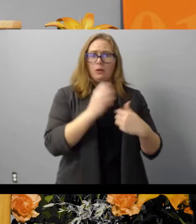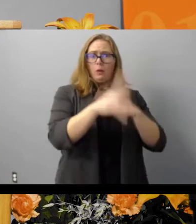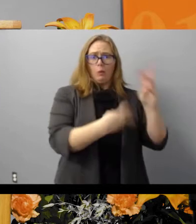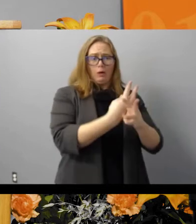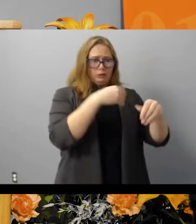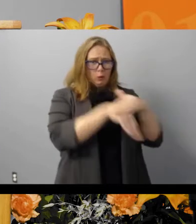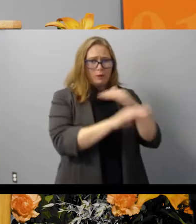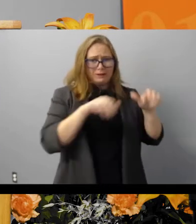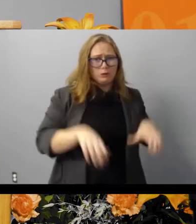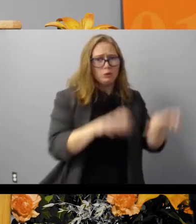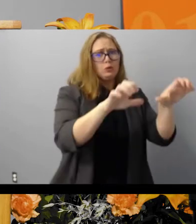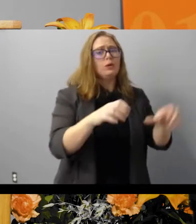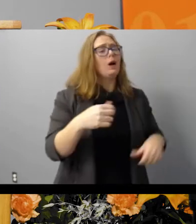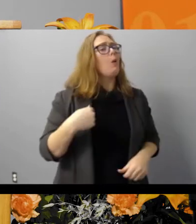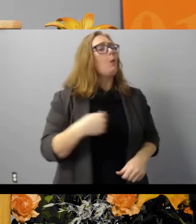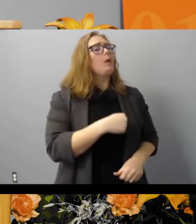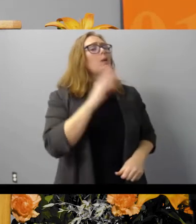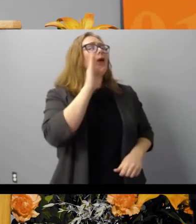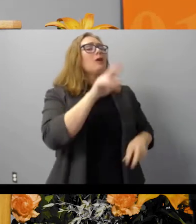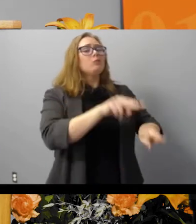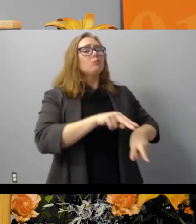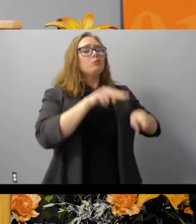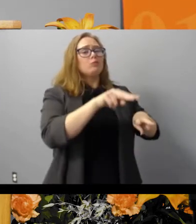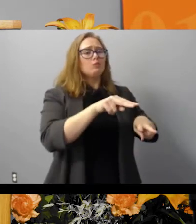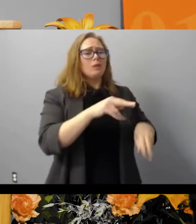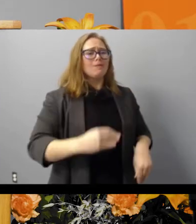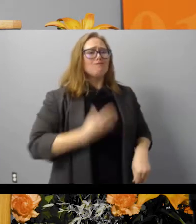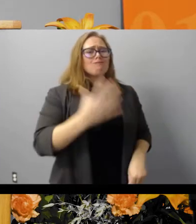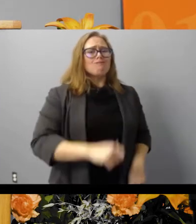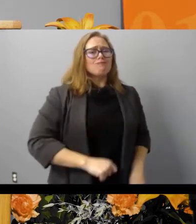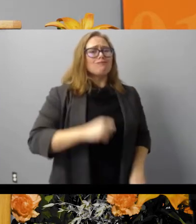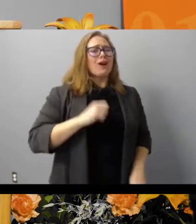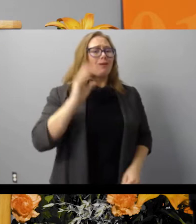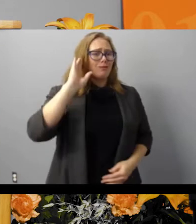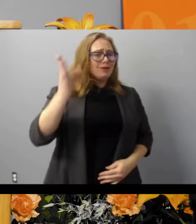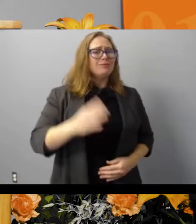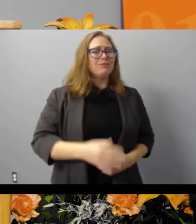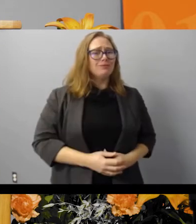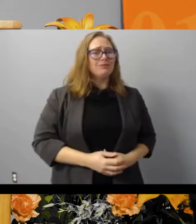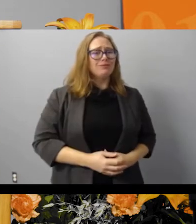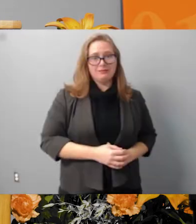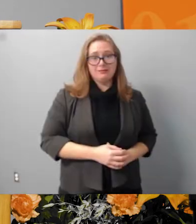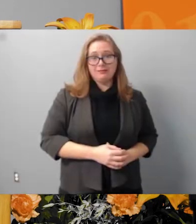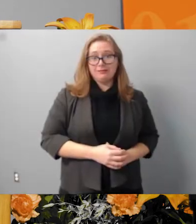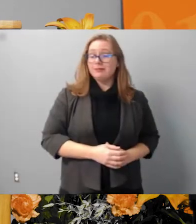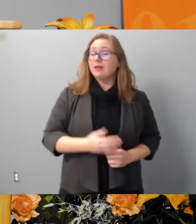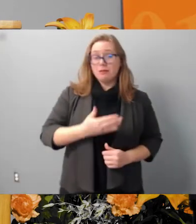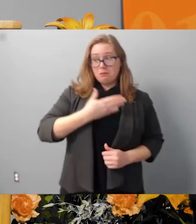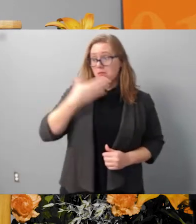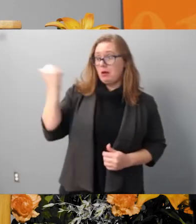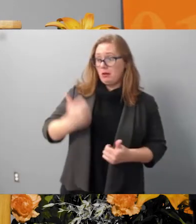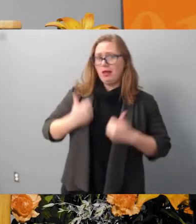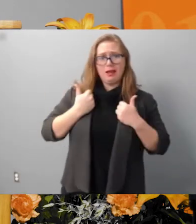here, right now. Go out in the world and make us proud. Live